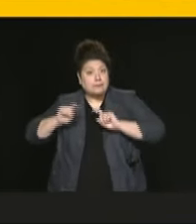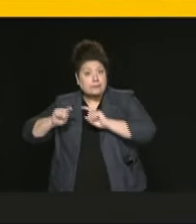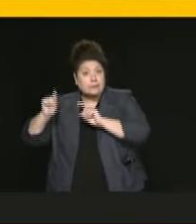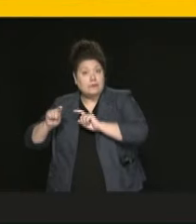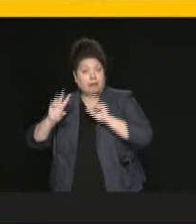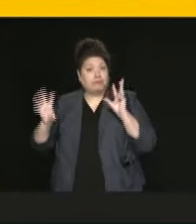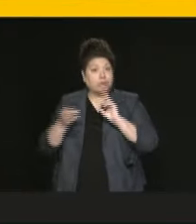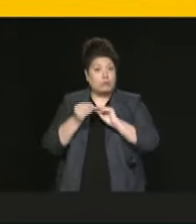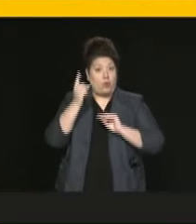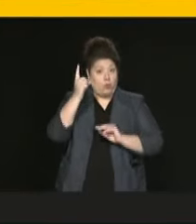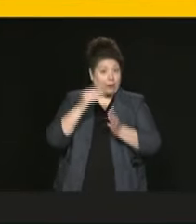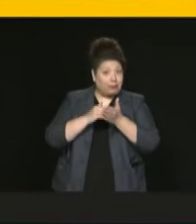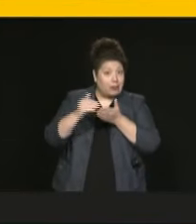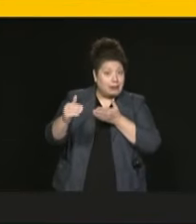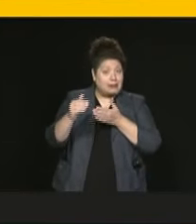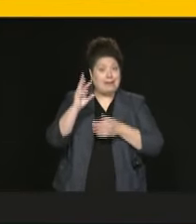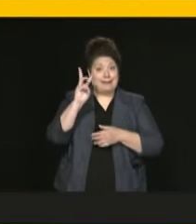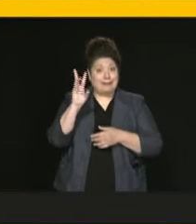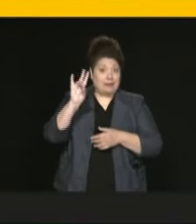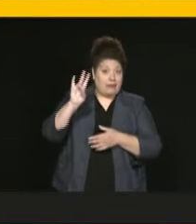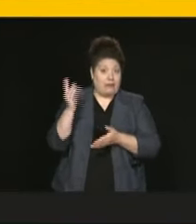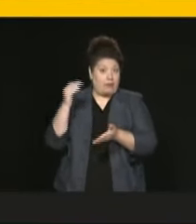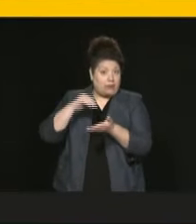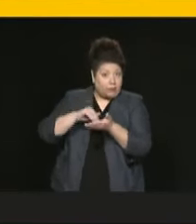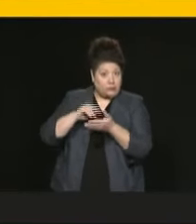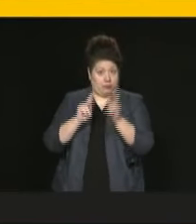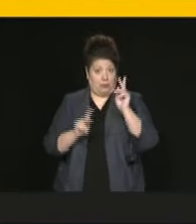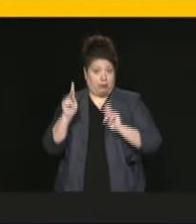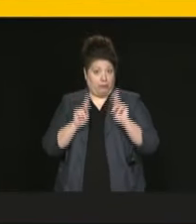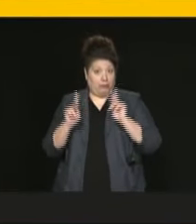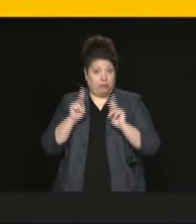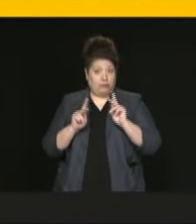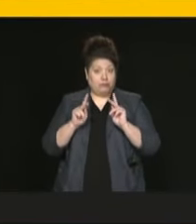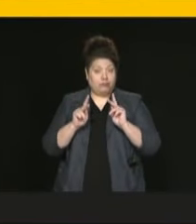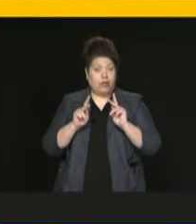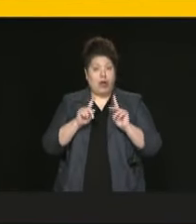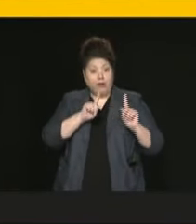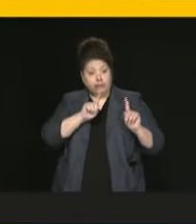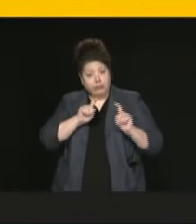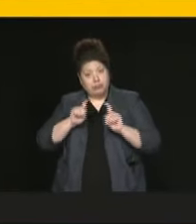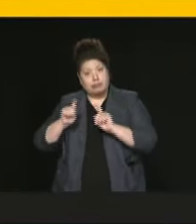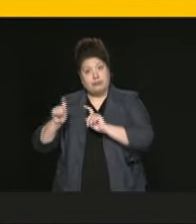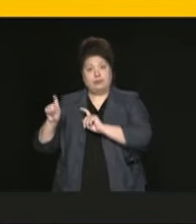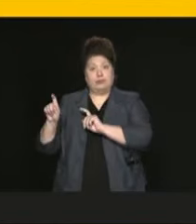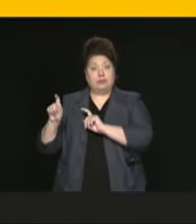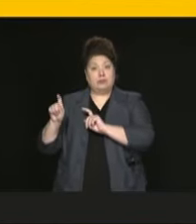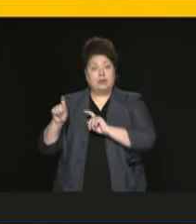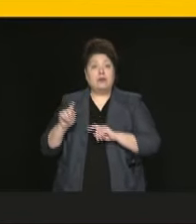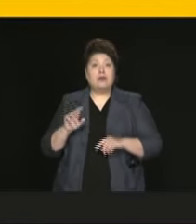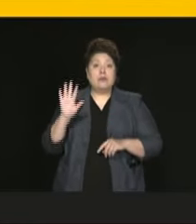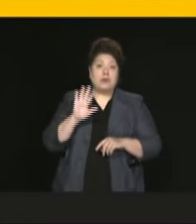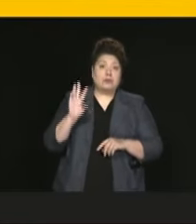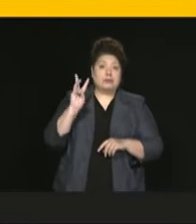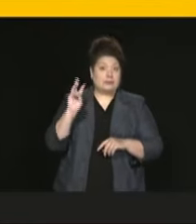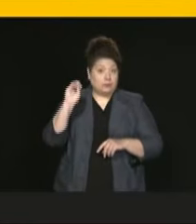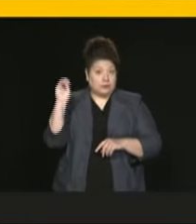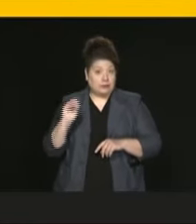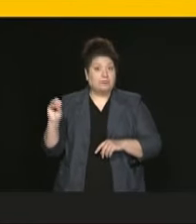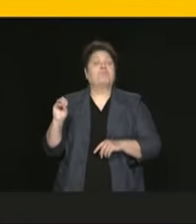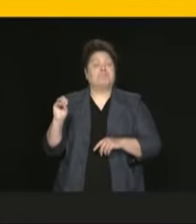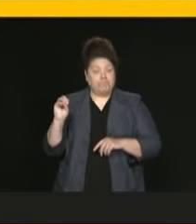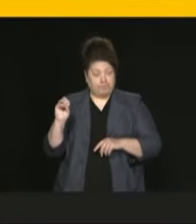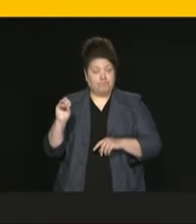1,067,000 people for COVID-19 to date, with about 6% of these testing positive. In the past